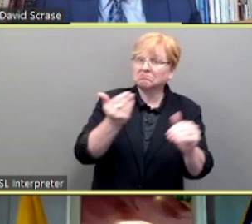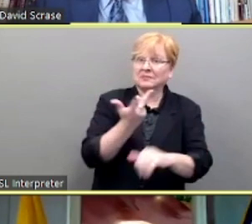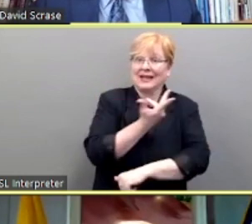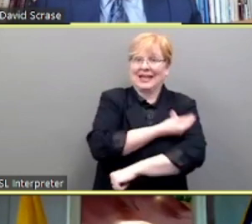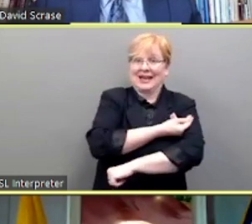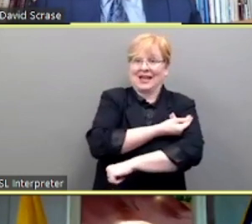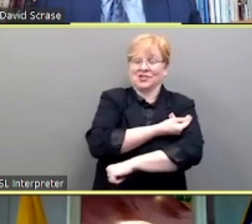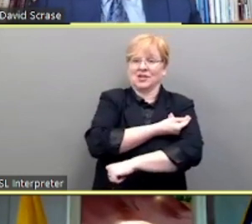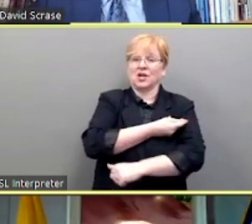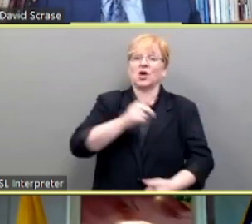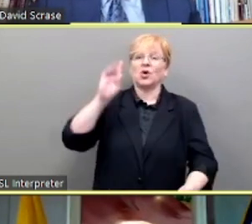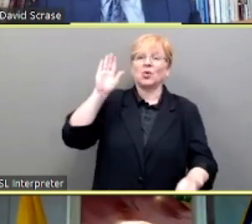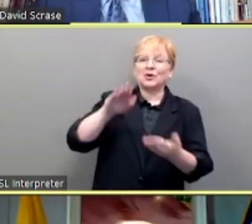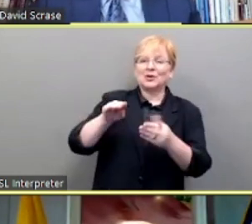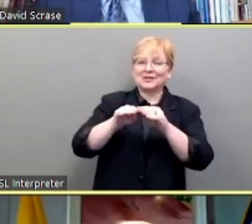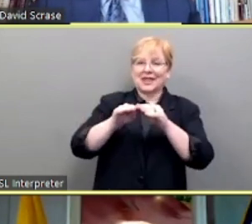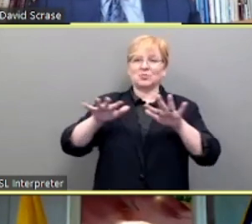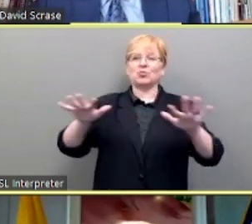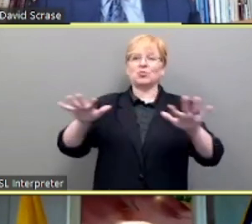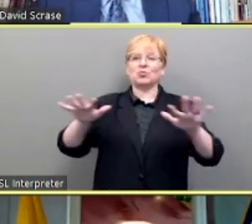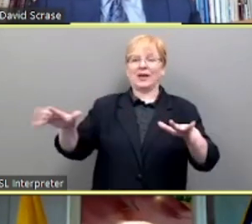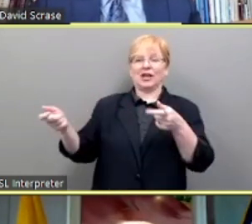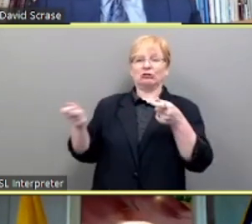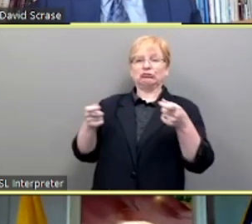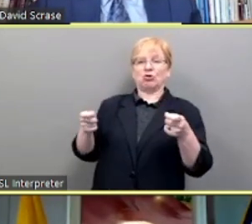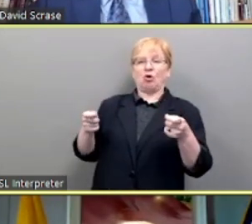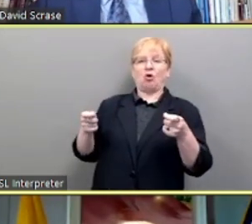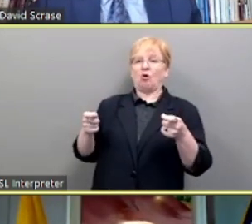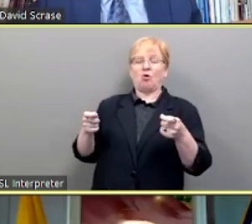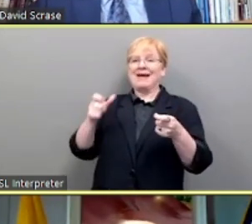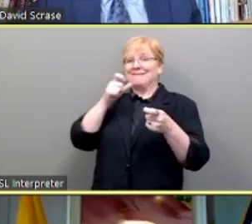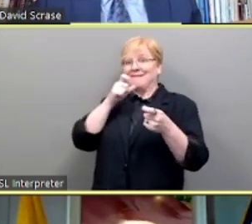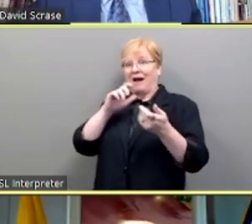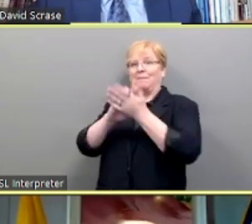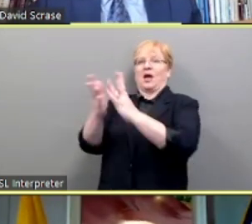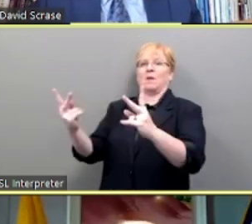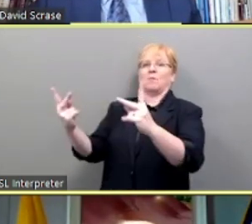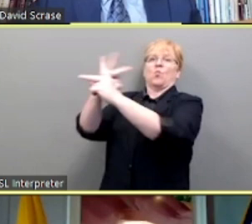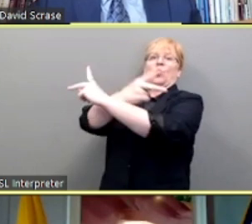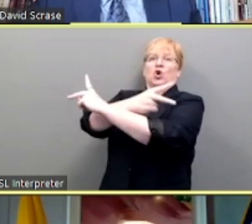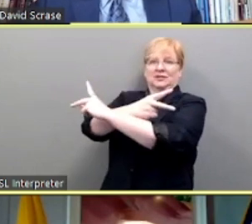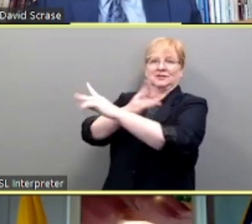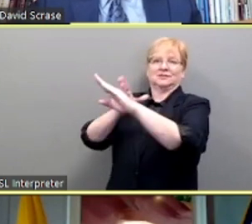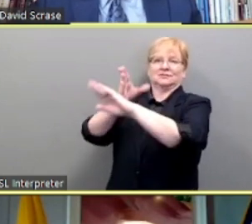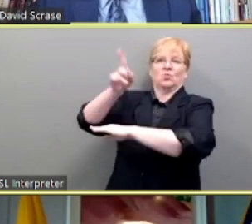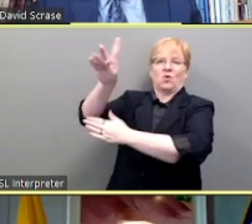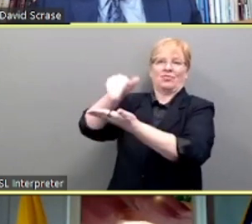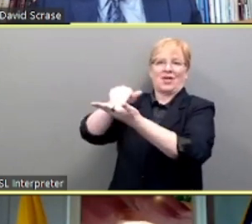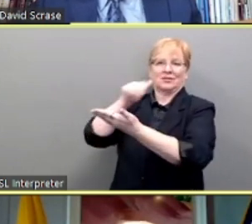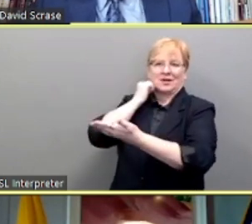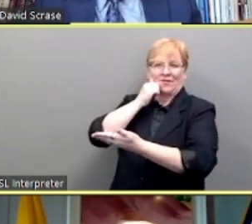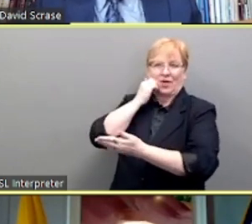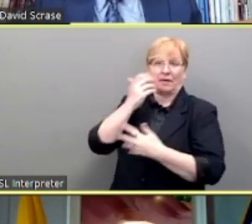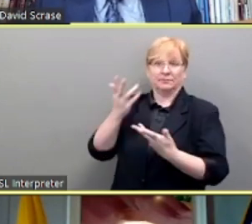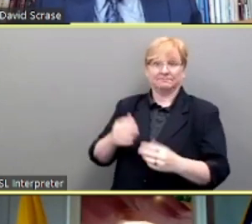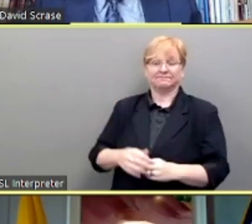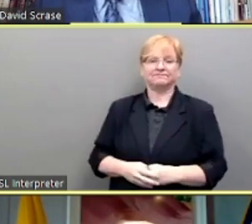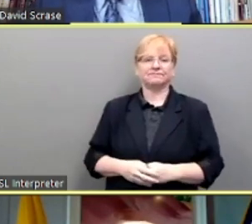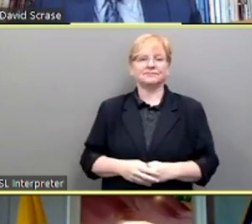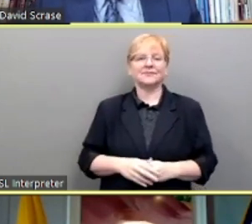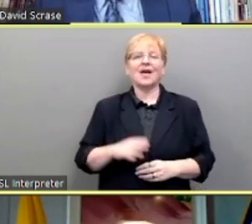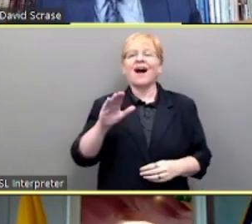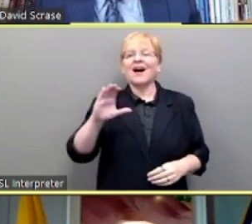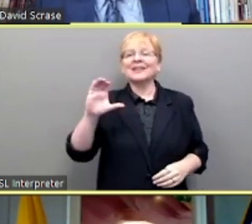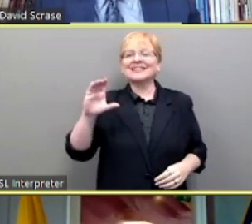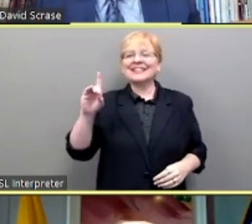spread with both those measures. Next slide. I just wanted to point out that the CDC has a criteria that once you get